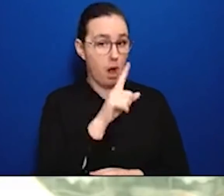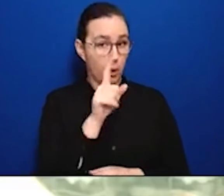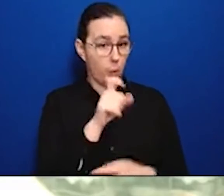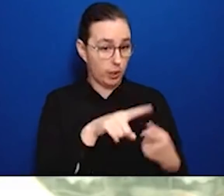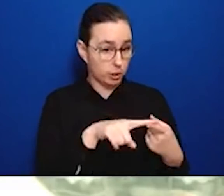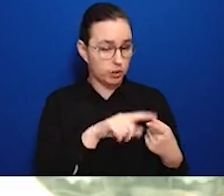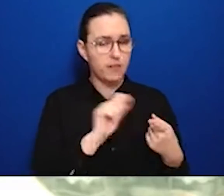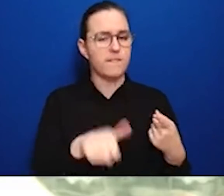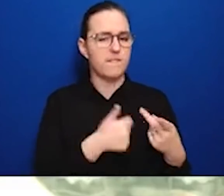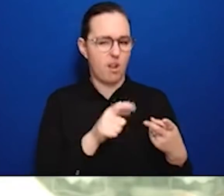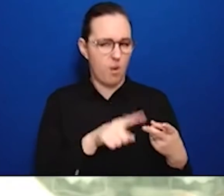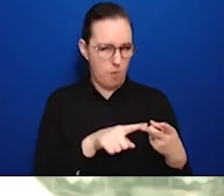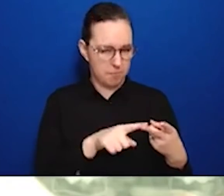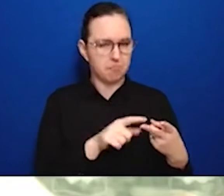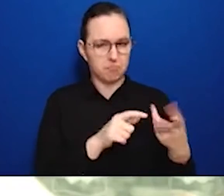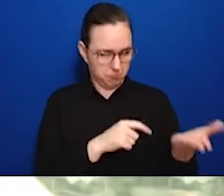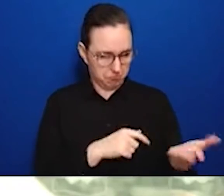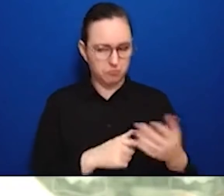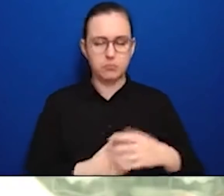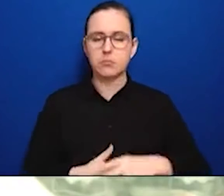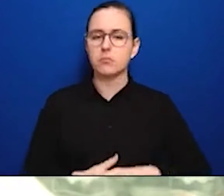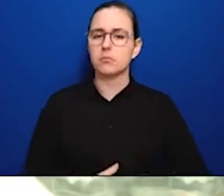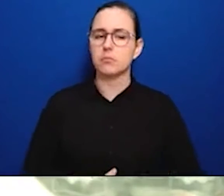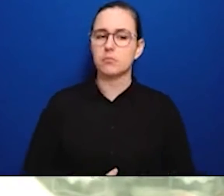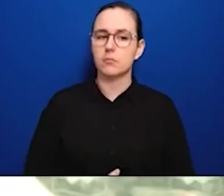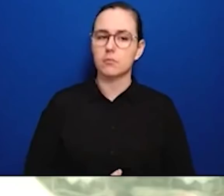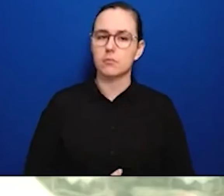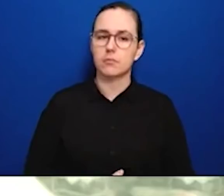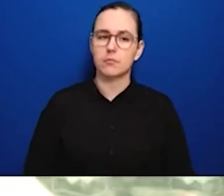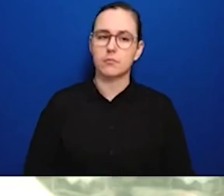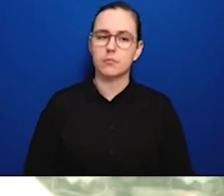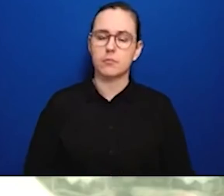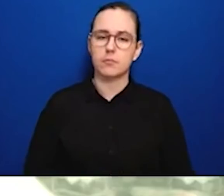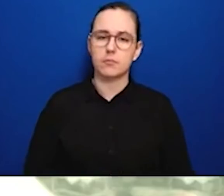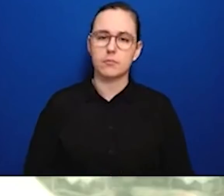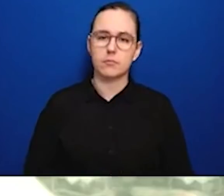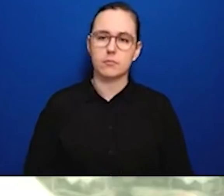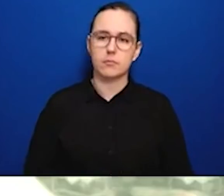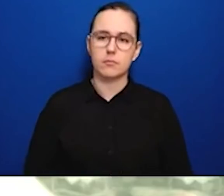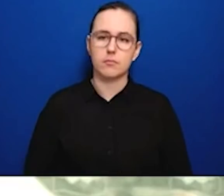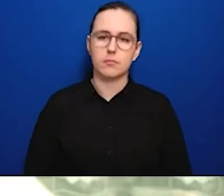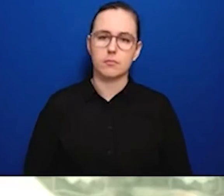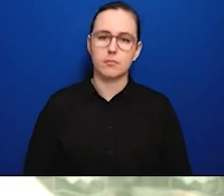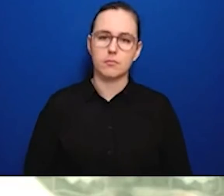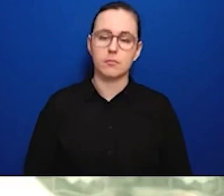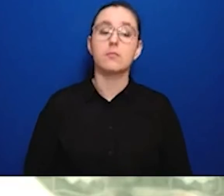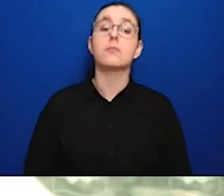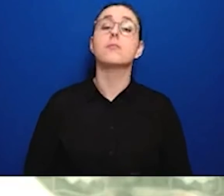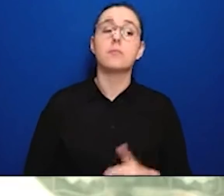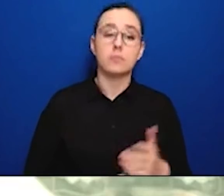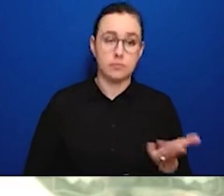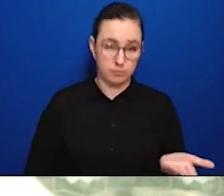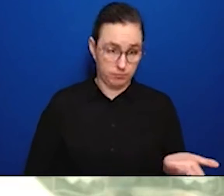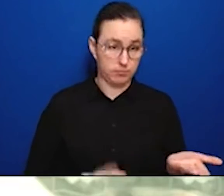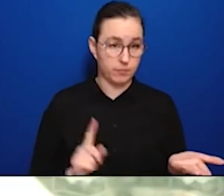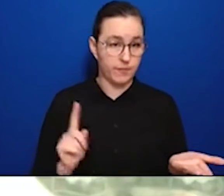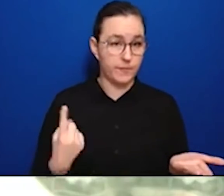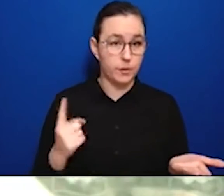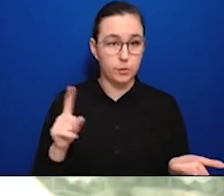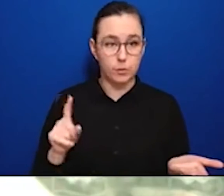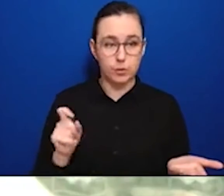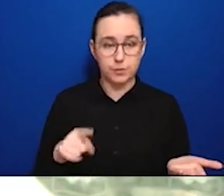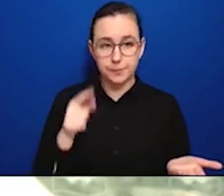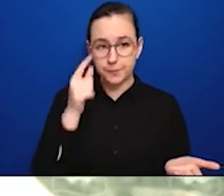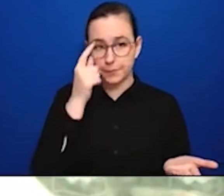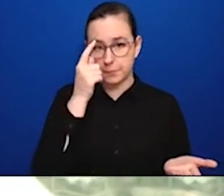also remember to take your phone off mute. You will not be audible until your name is called. Our first question today is from Binder Sajan, CTV. Please go